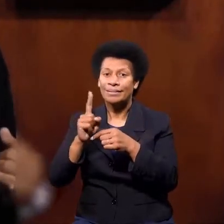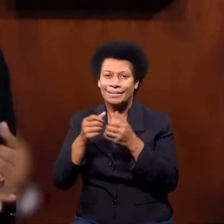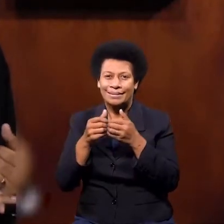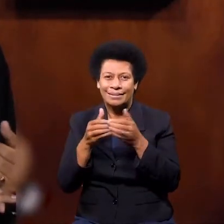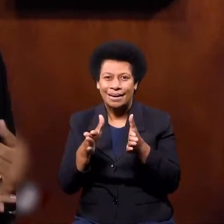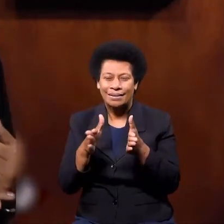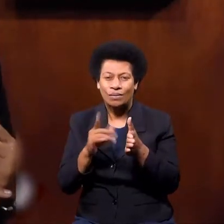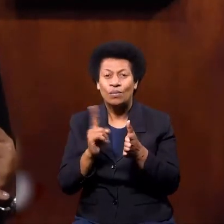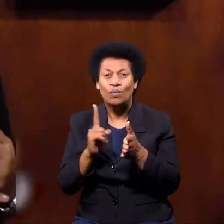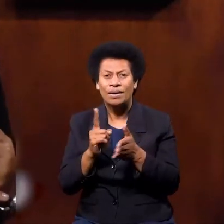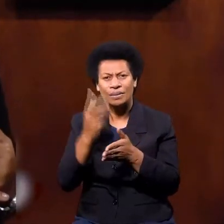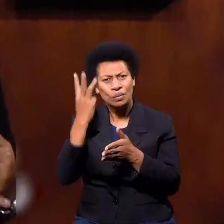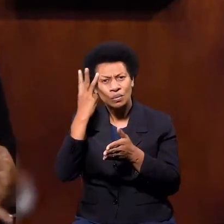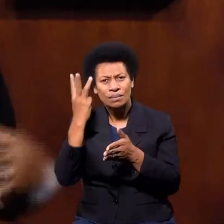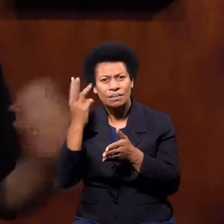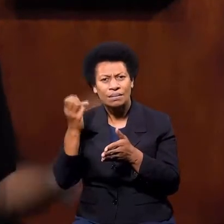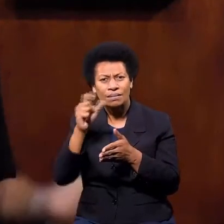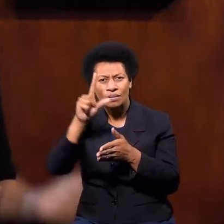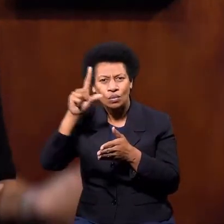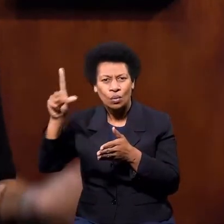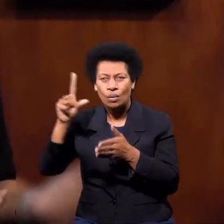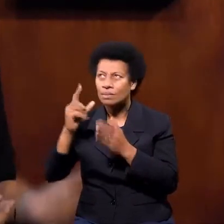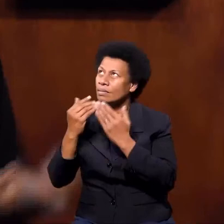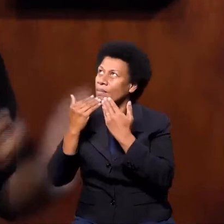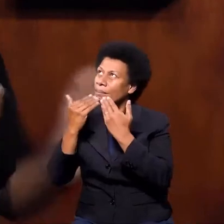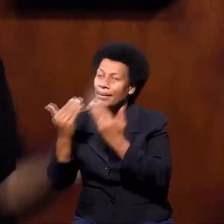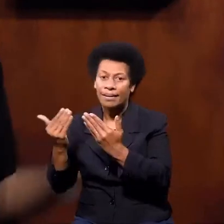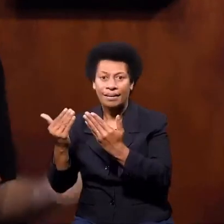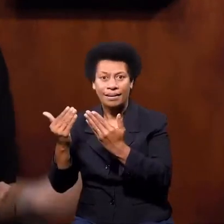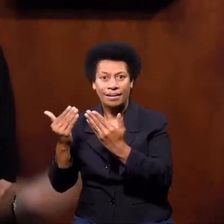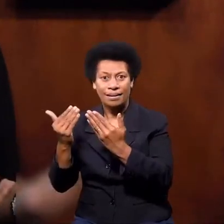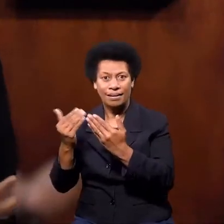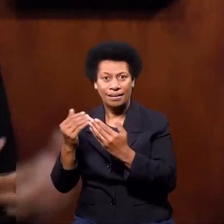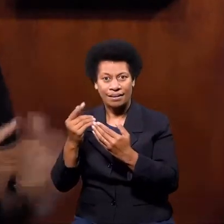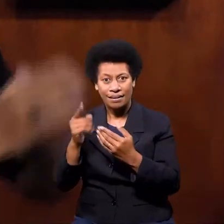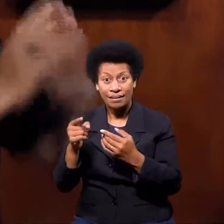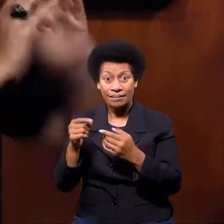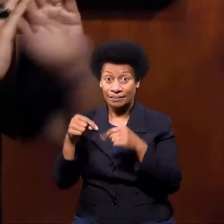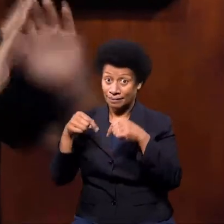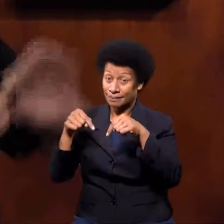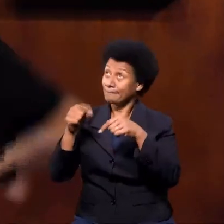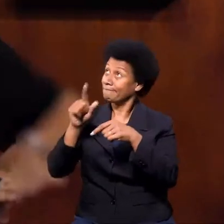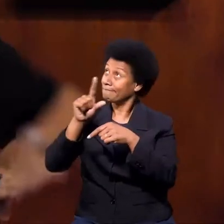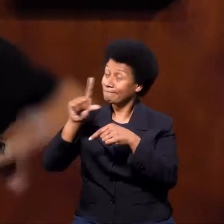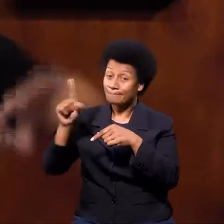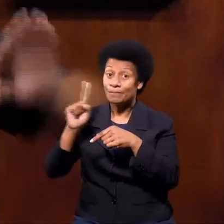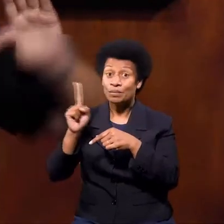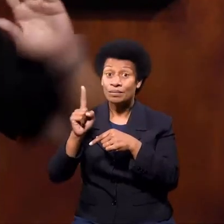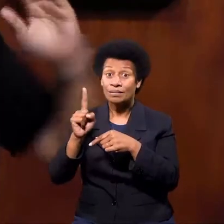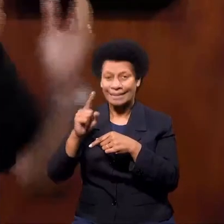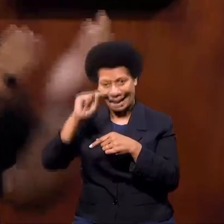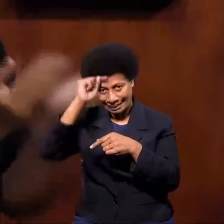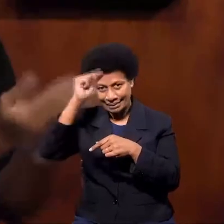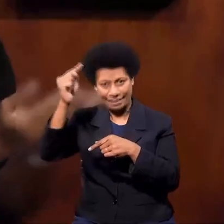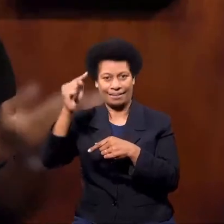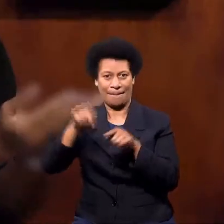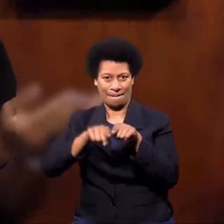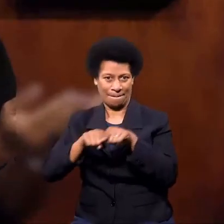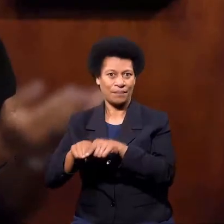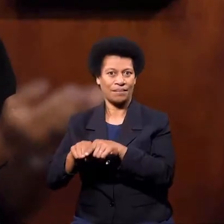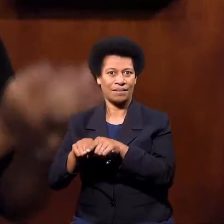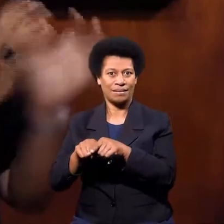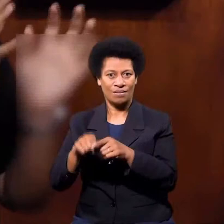wisdom, and the knowledge of the Holy One is understanding, which really in essence is what Prophet Isaiah put in a